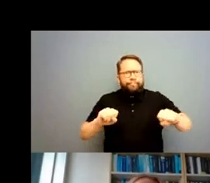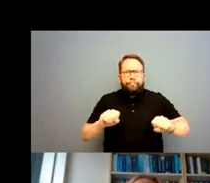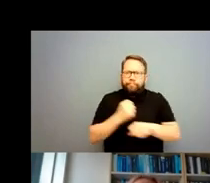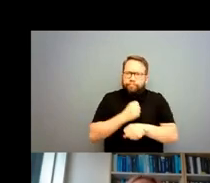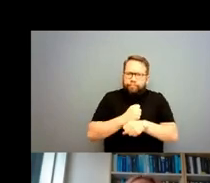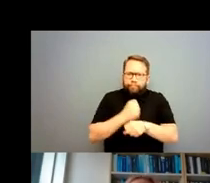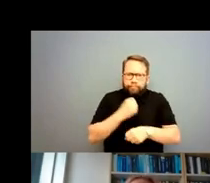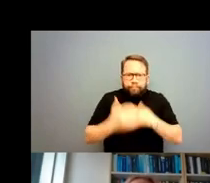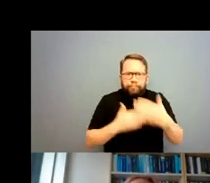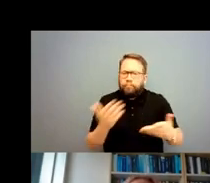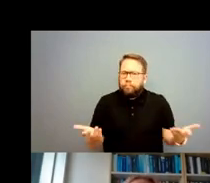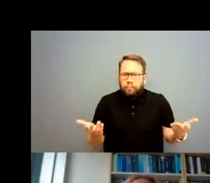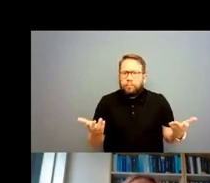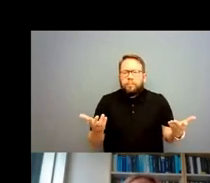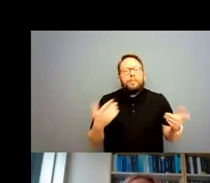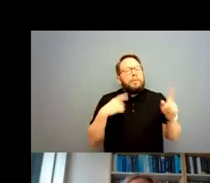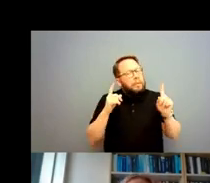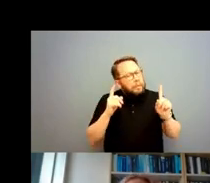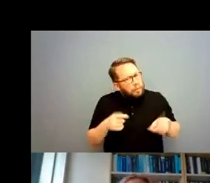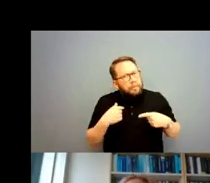do monitoring.